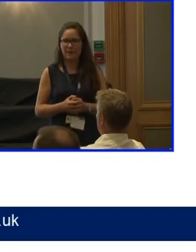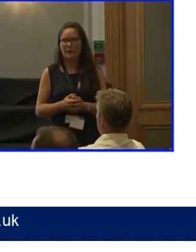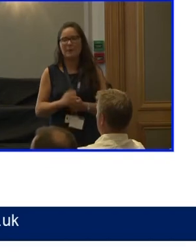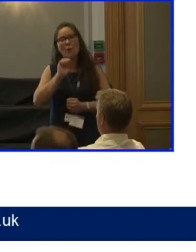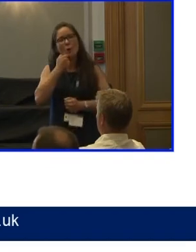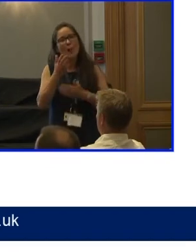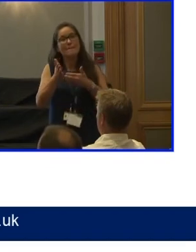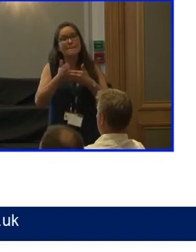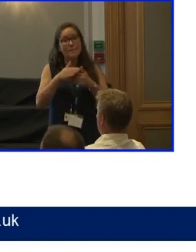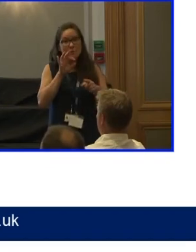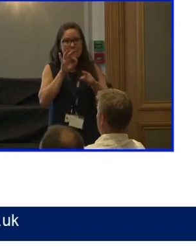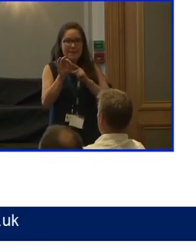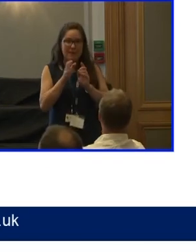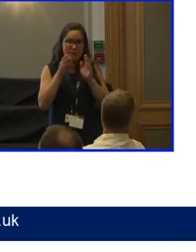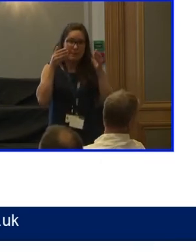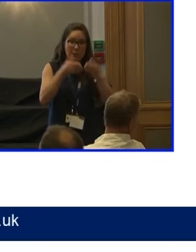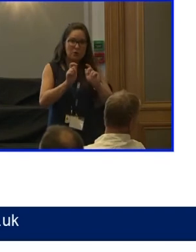trials